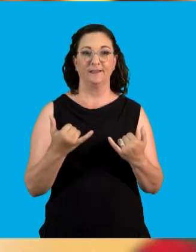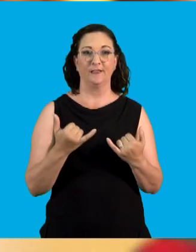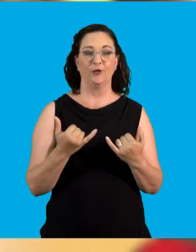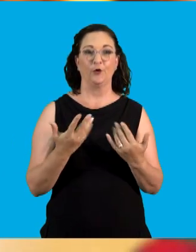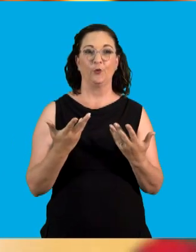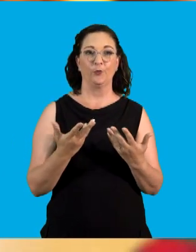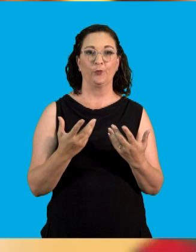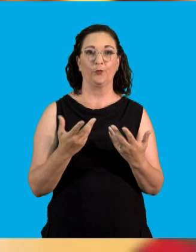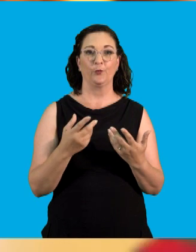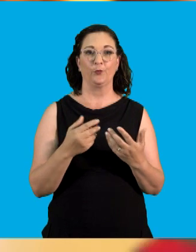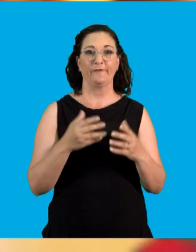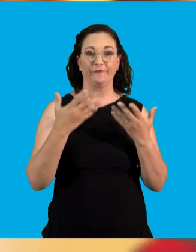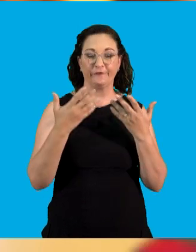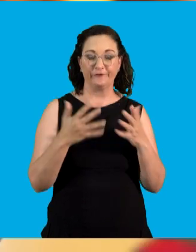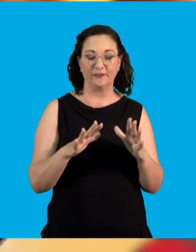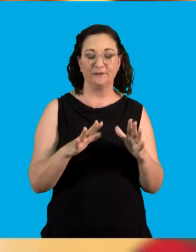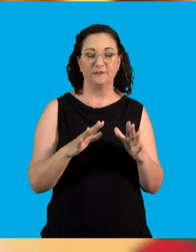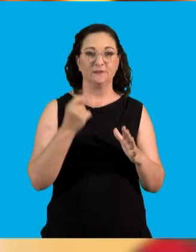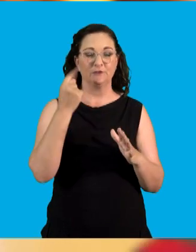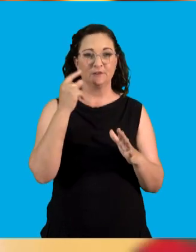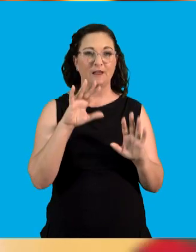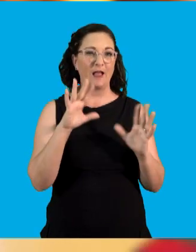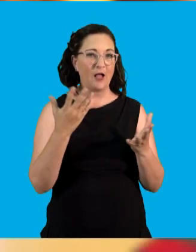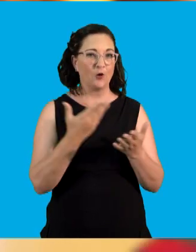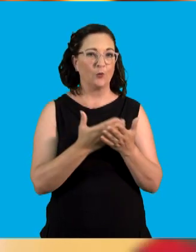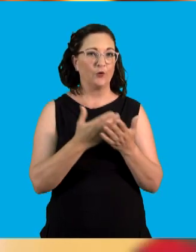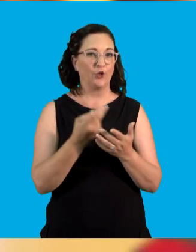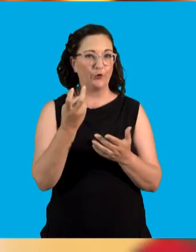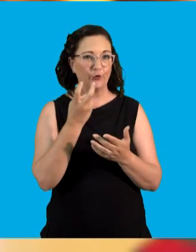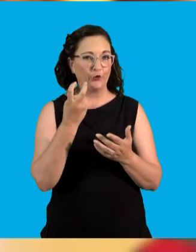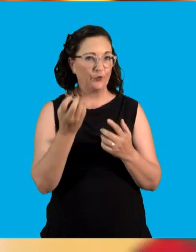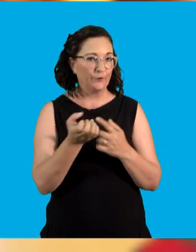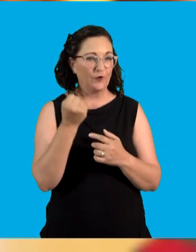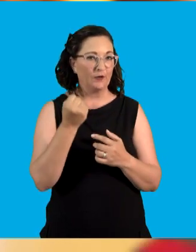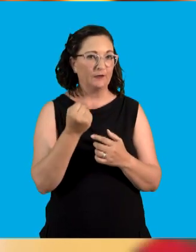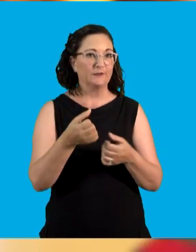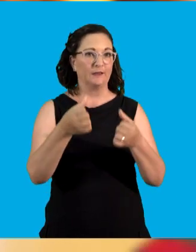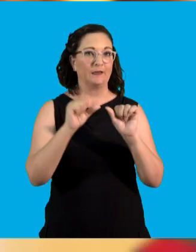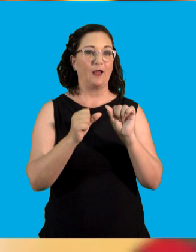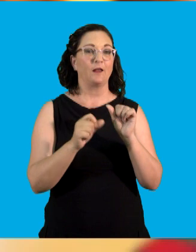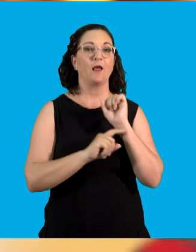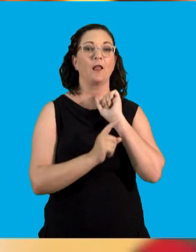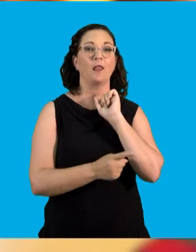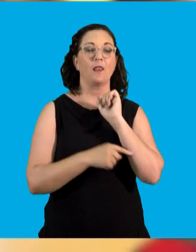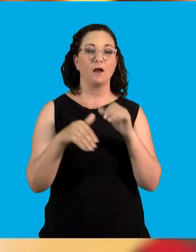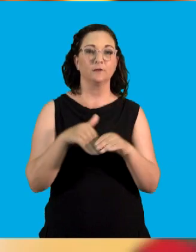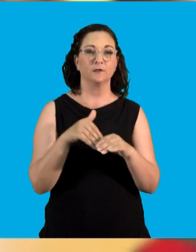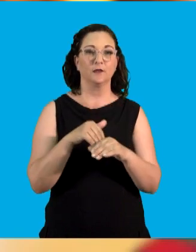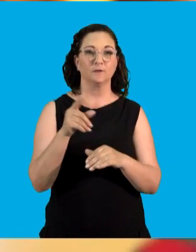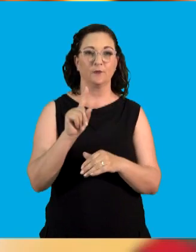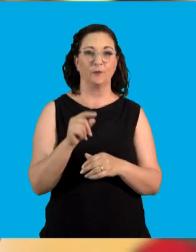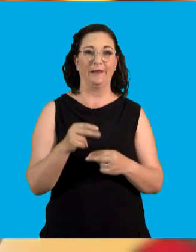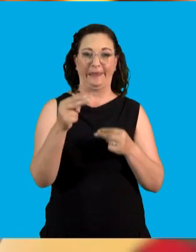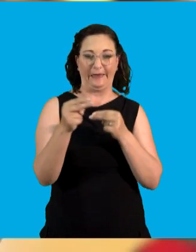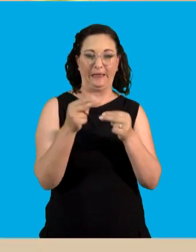that we are done in understanding how to find our Southern Cross, we are going to move on to the last concept, which